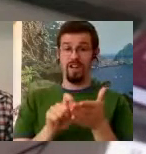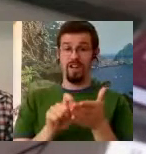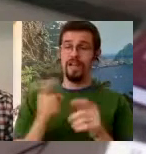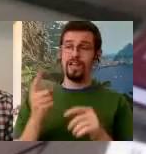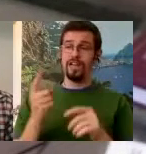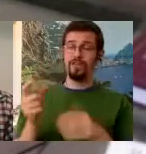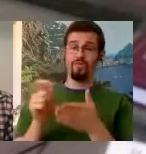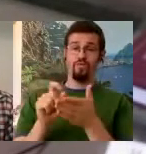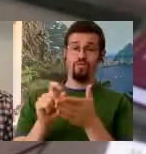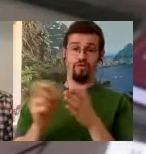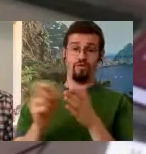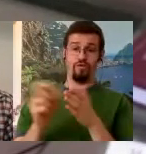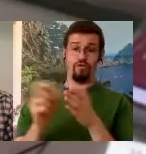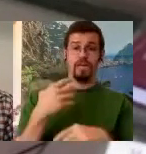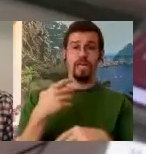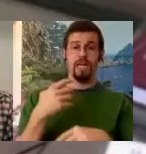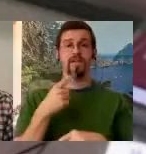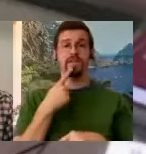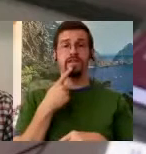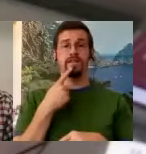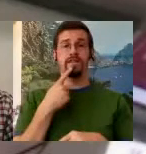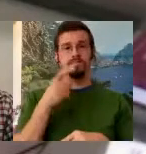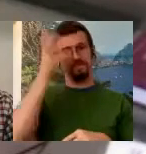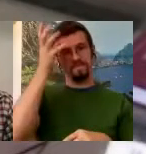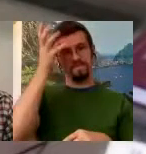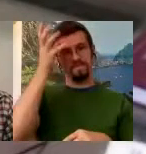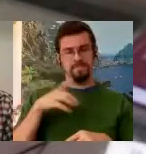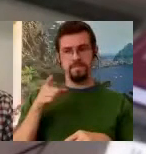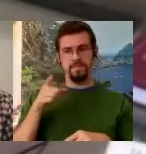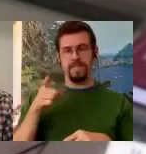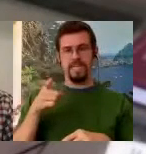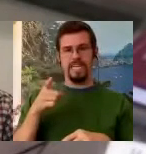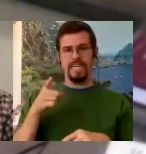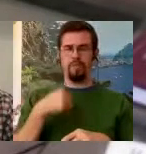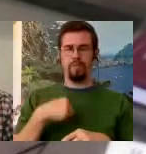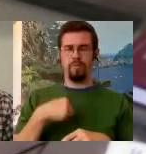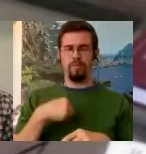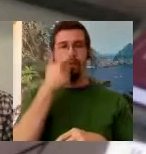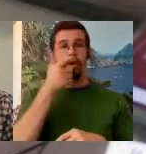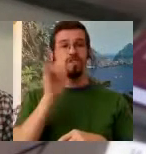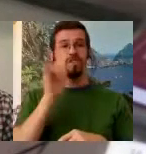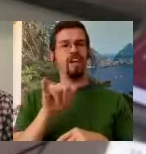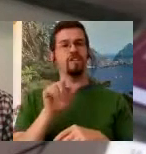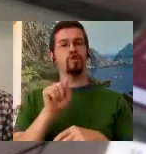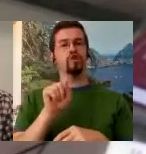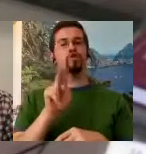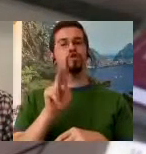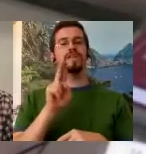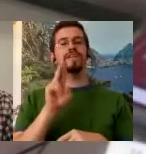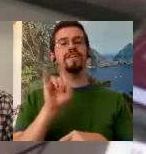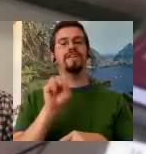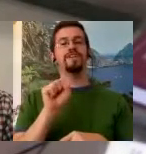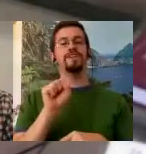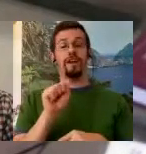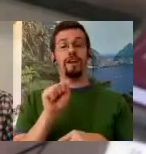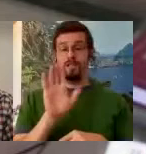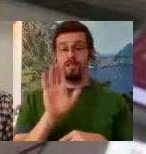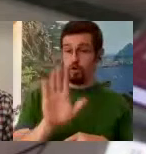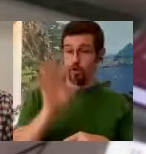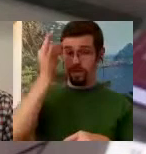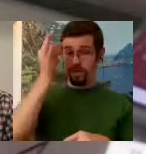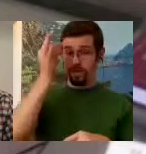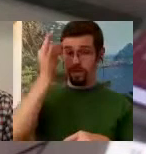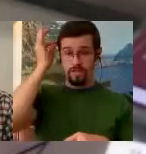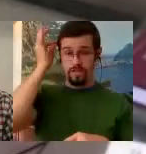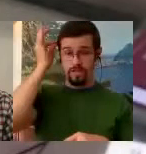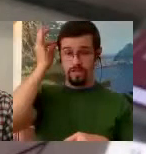said that he watched the video from Tunisia, which was your video, Wafa, in the classroom with the deaf